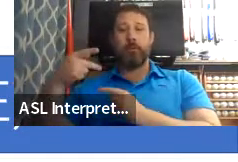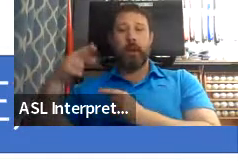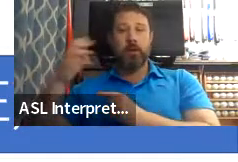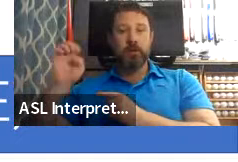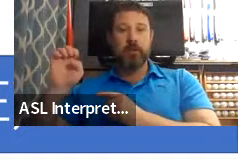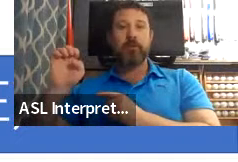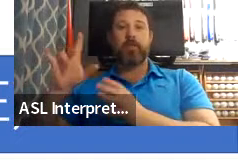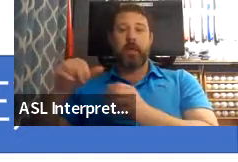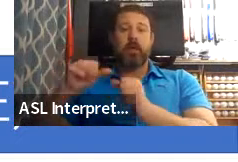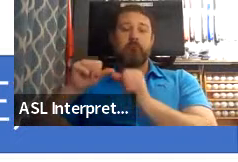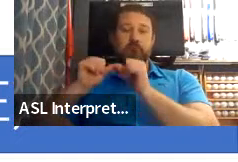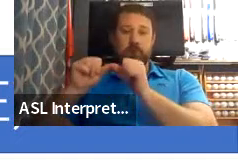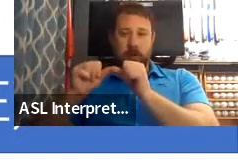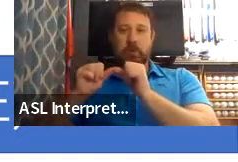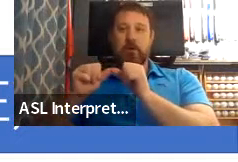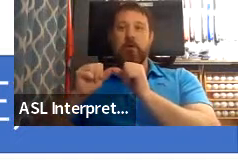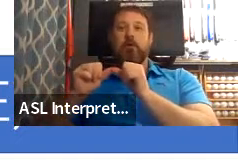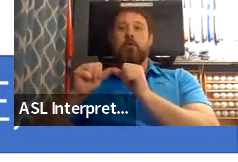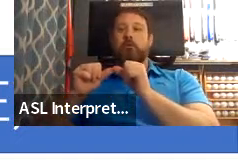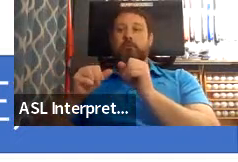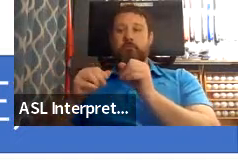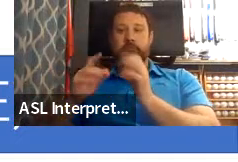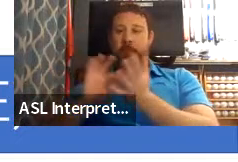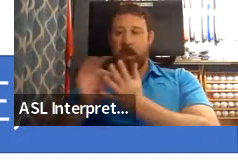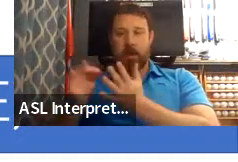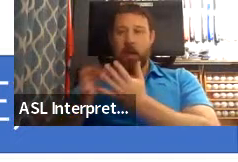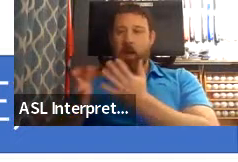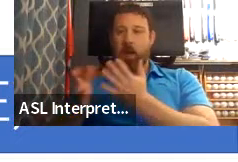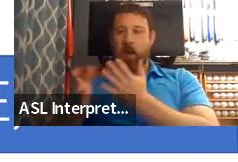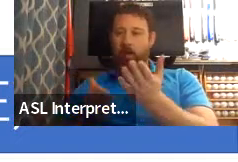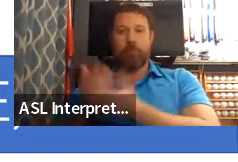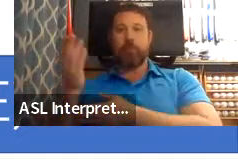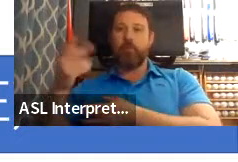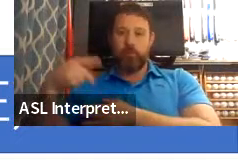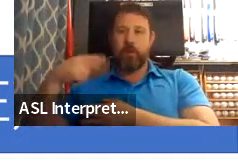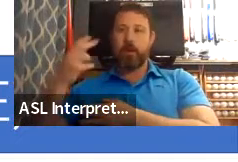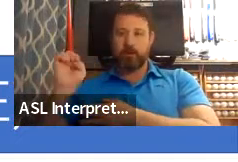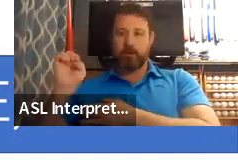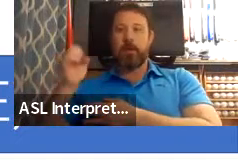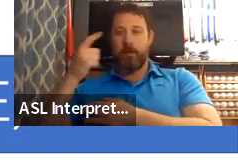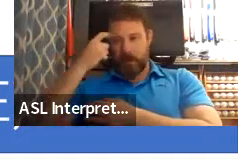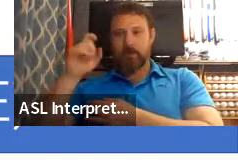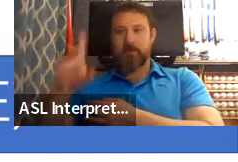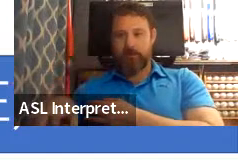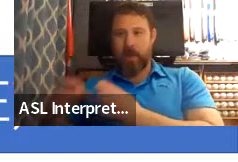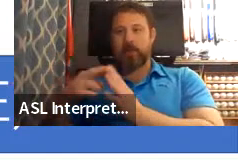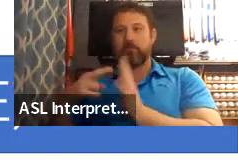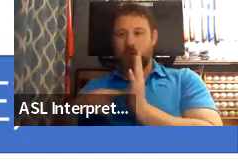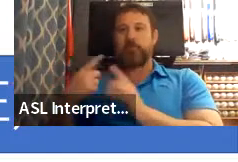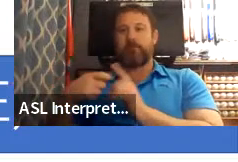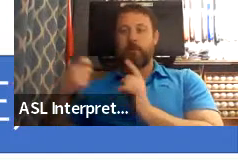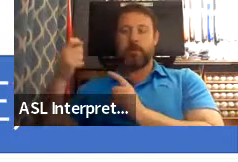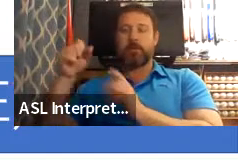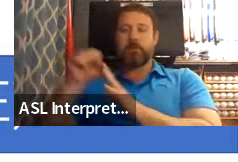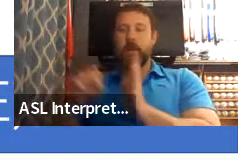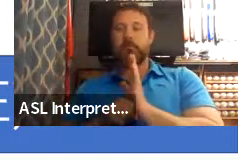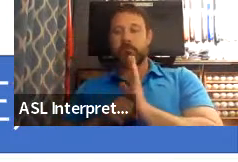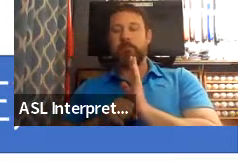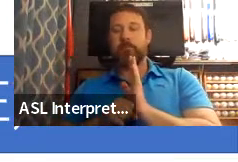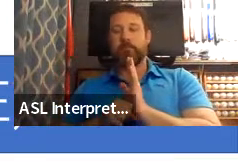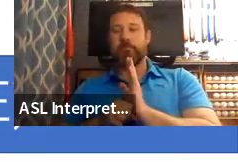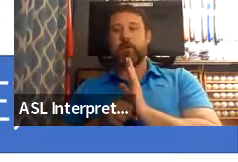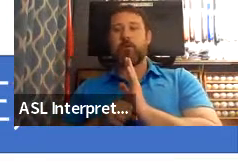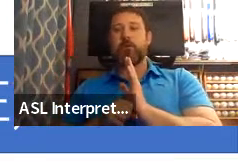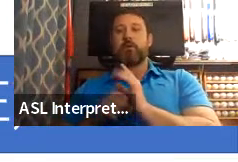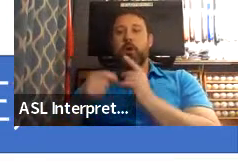on Medi-Cal coverage throughout the public health emergency because of that instruction from the state. And so